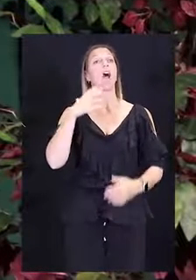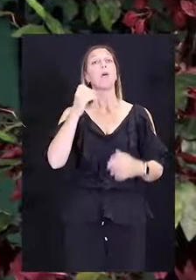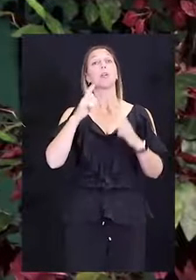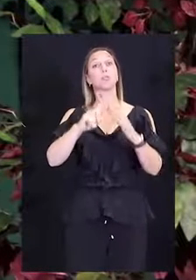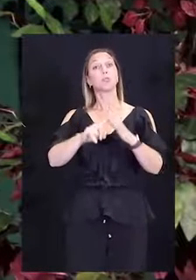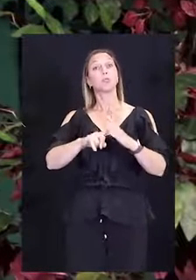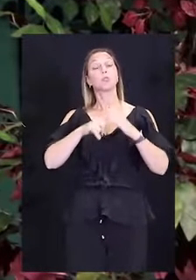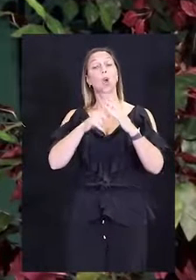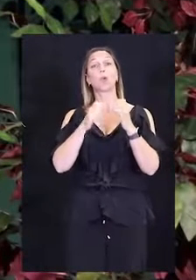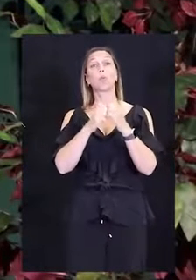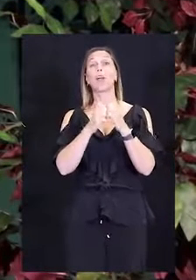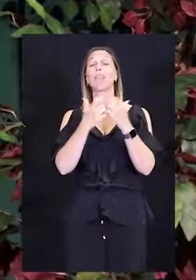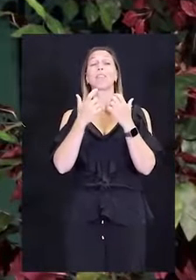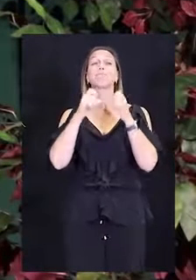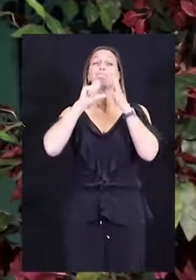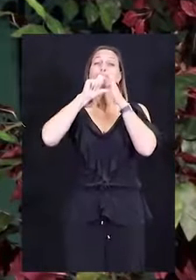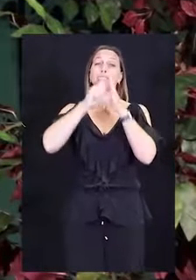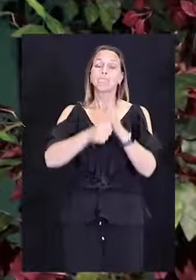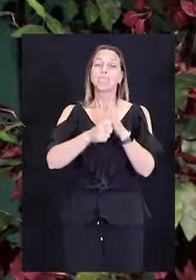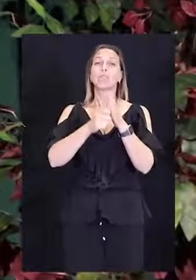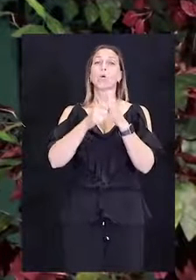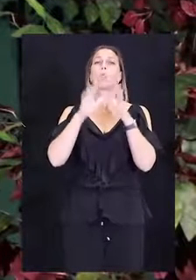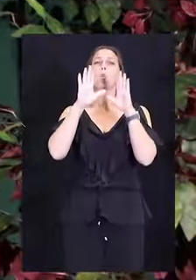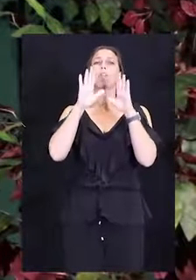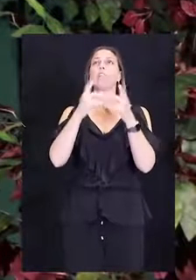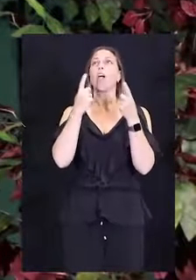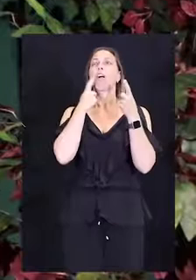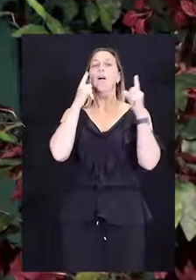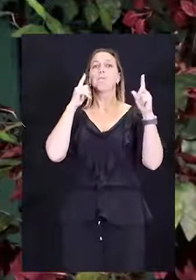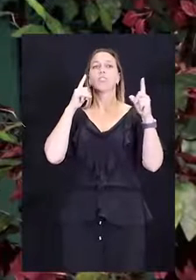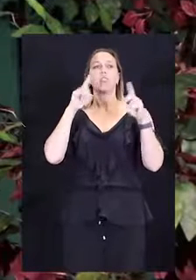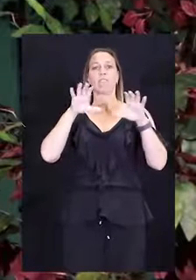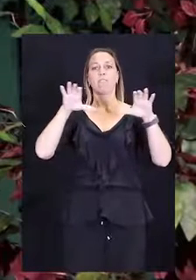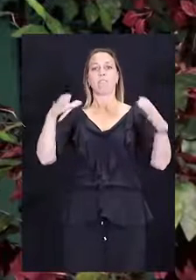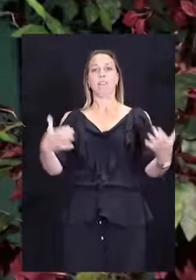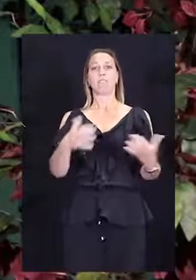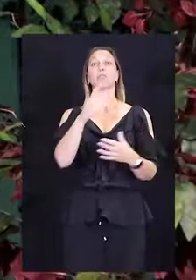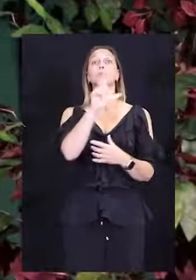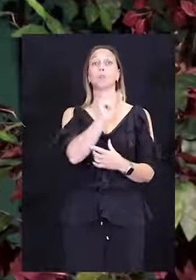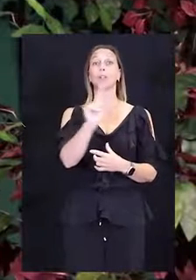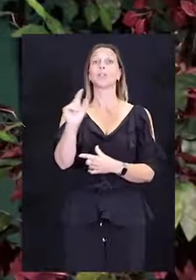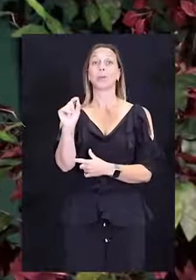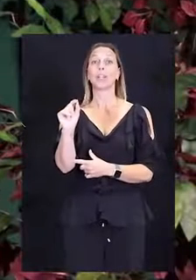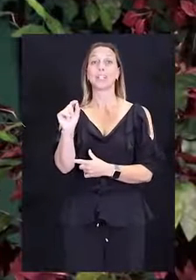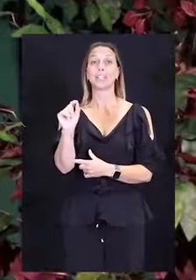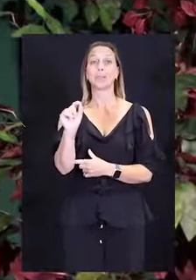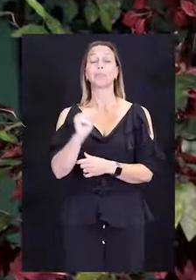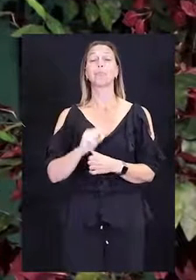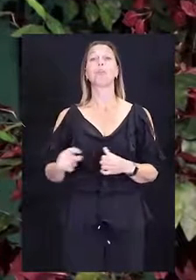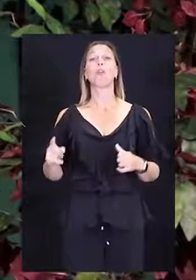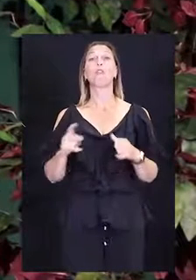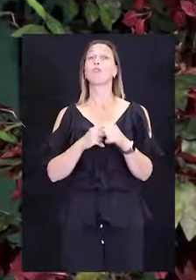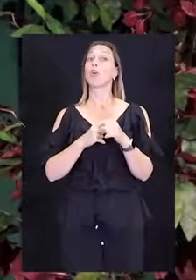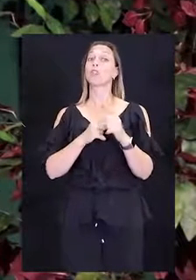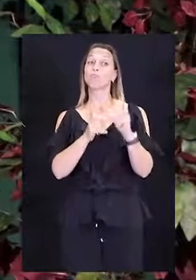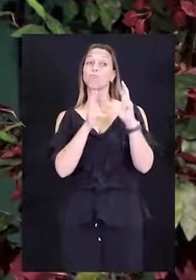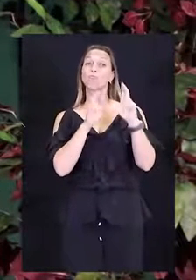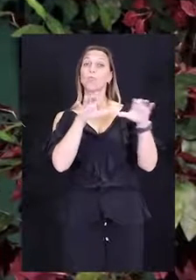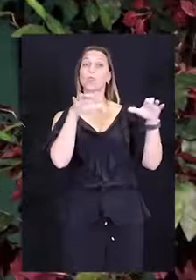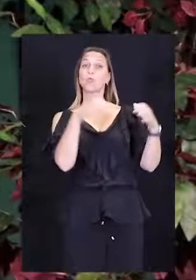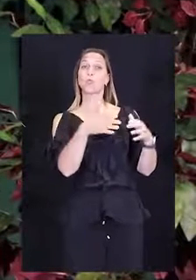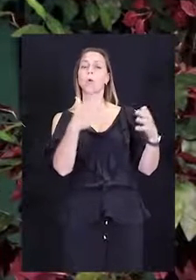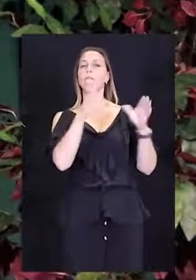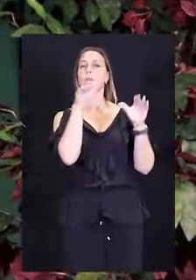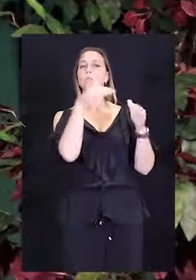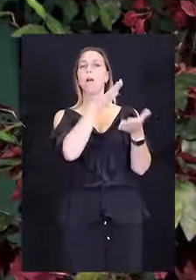and begin by highlighting some of the greatest accomplishments, the collective accomplishments, of the class of 2020. Our first group of